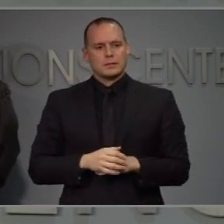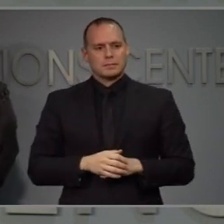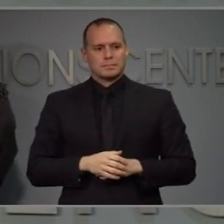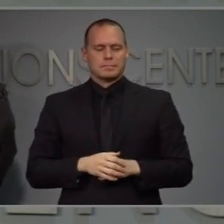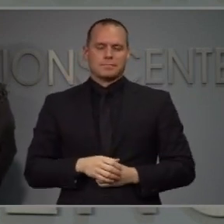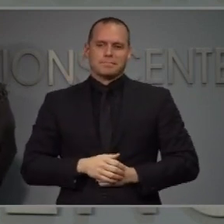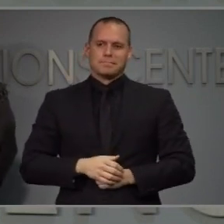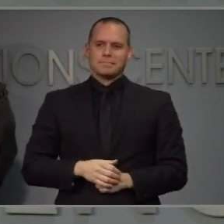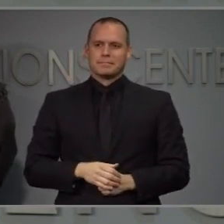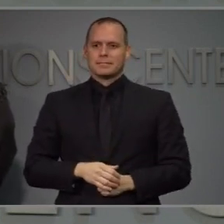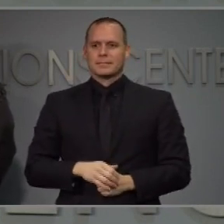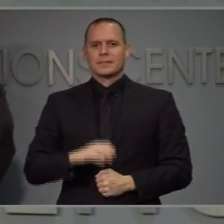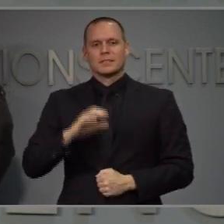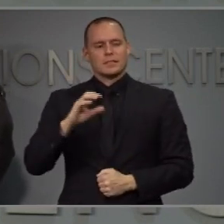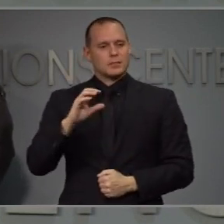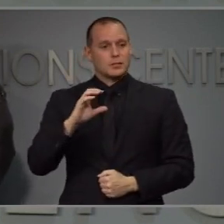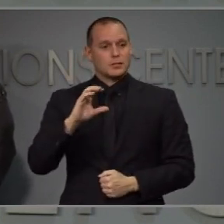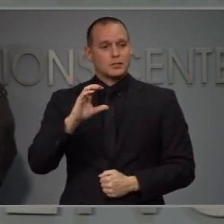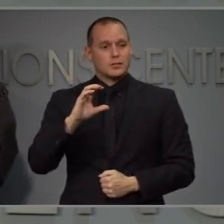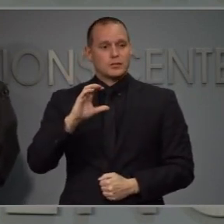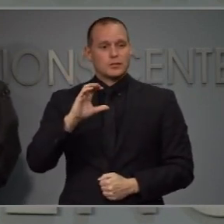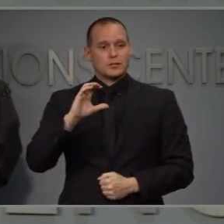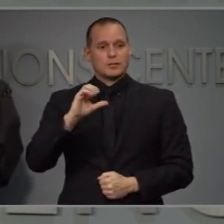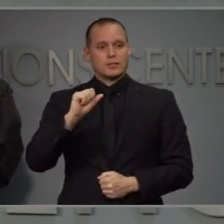Travis Fain, WRAL.